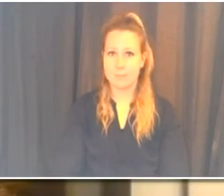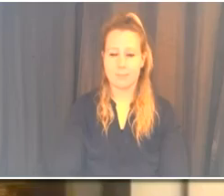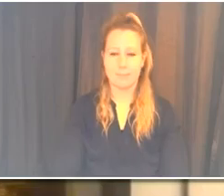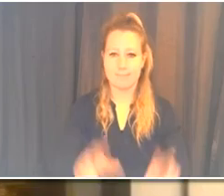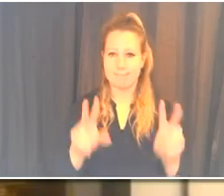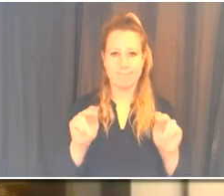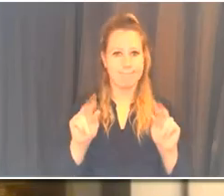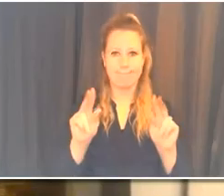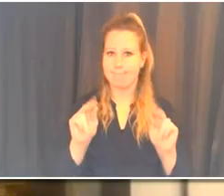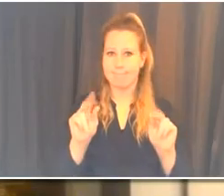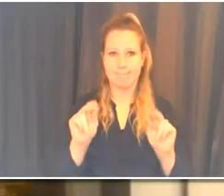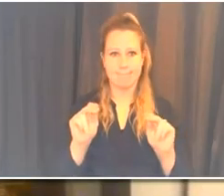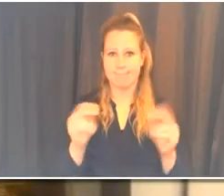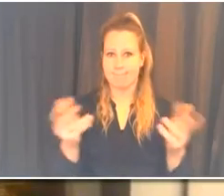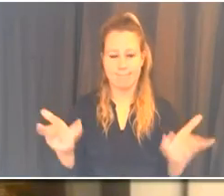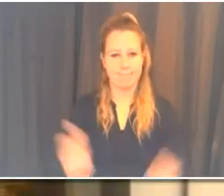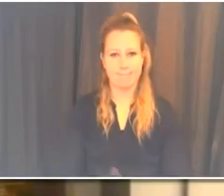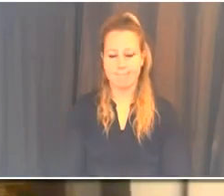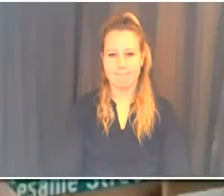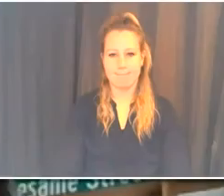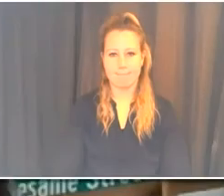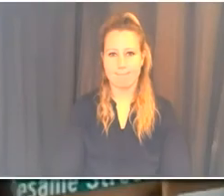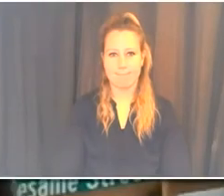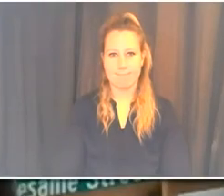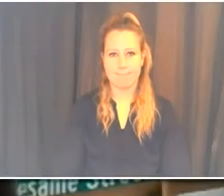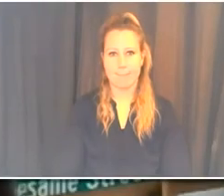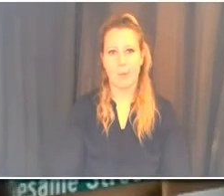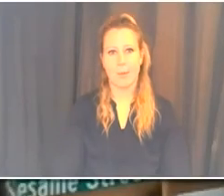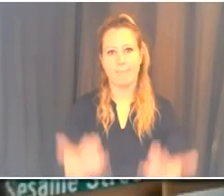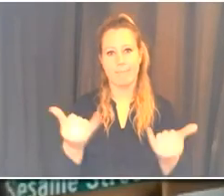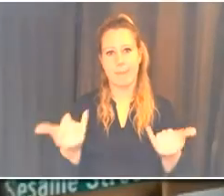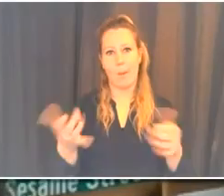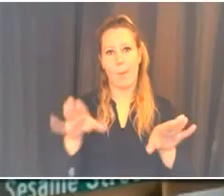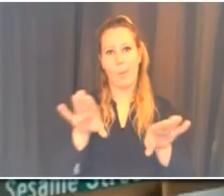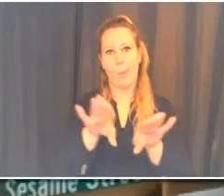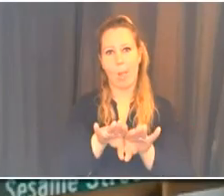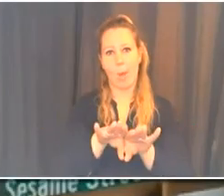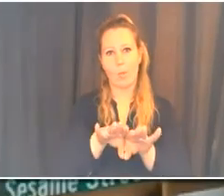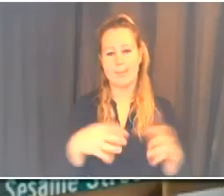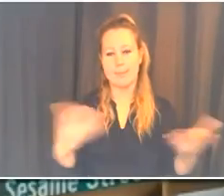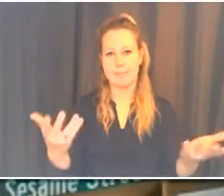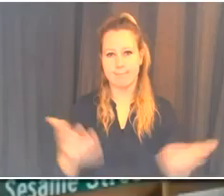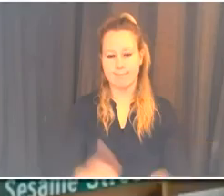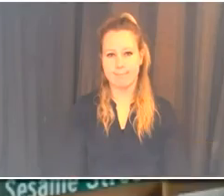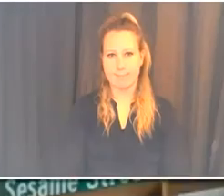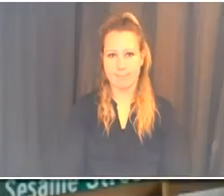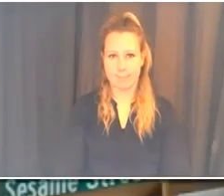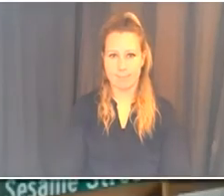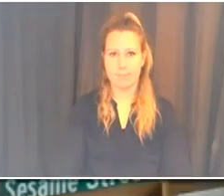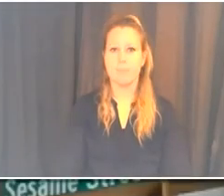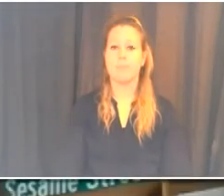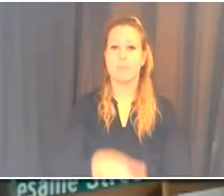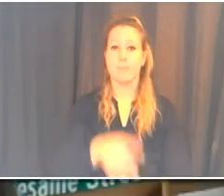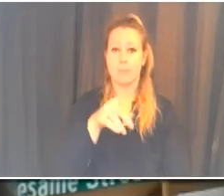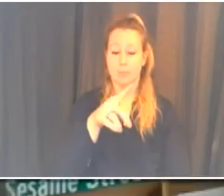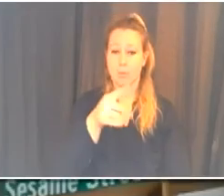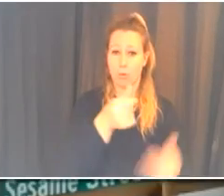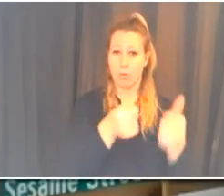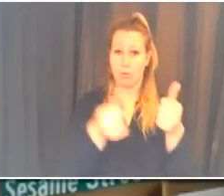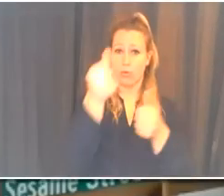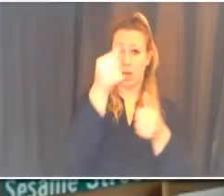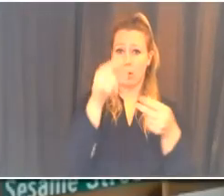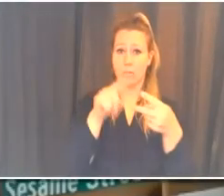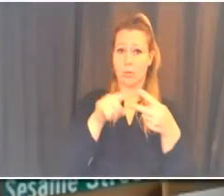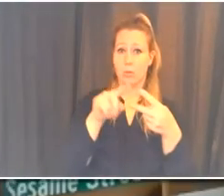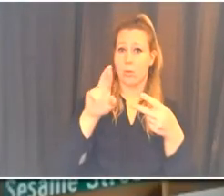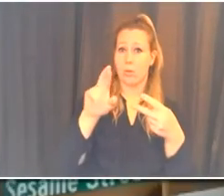concludes the witness portion of the hearing thank you so much to committee Council Brenda McKinny you handled that beautifully I think